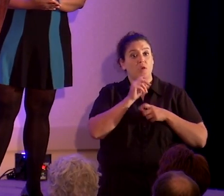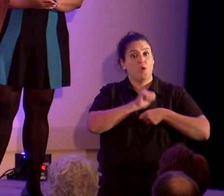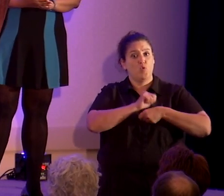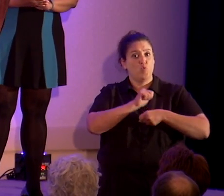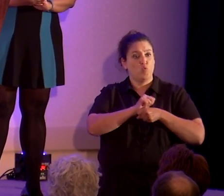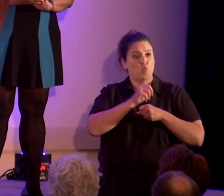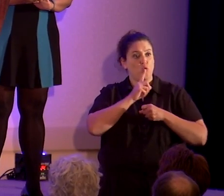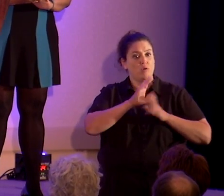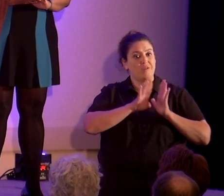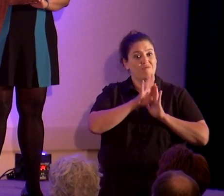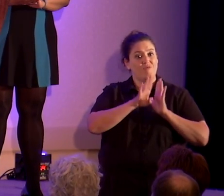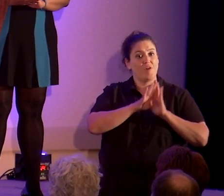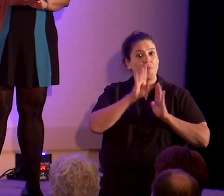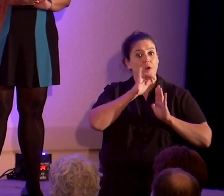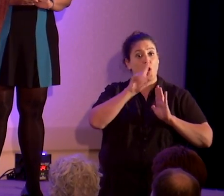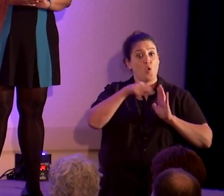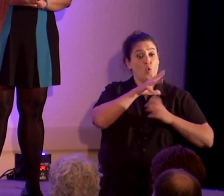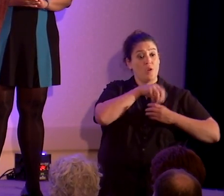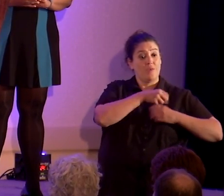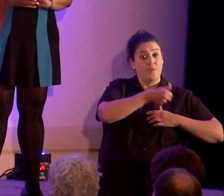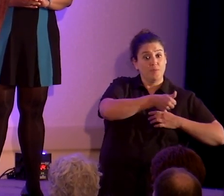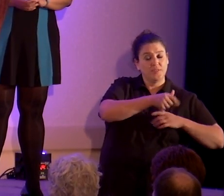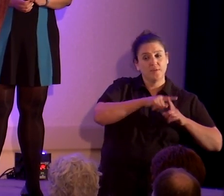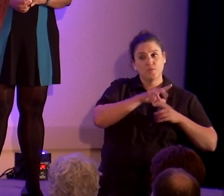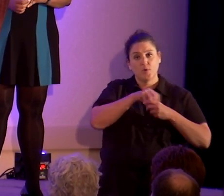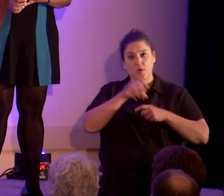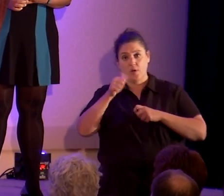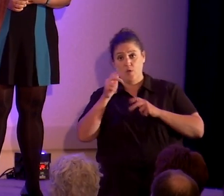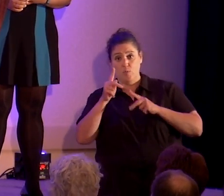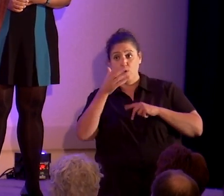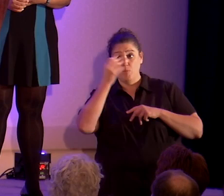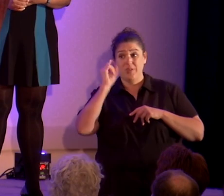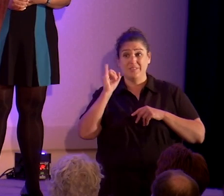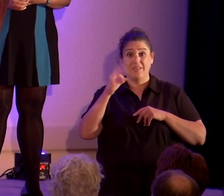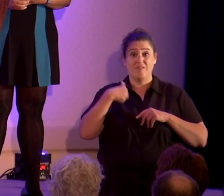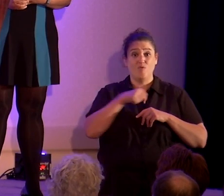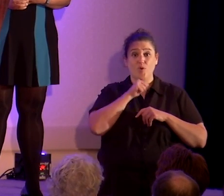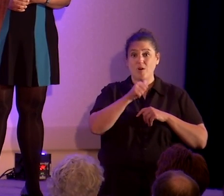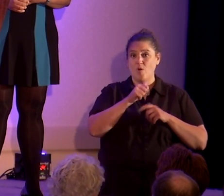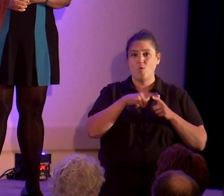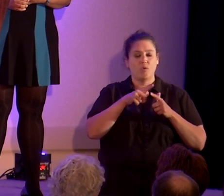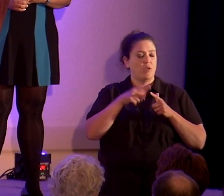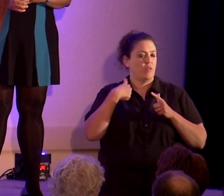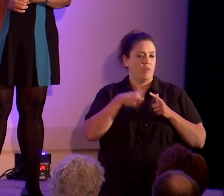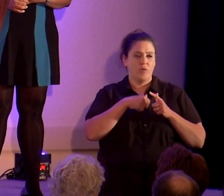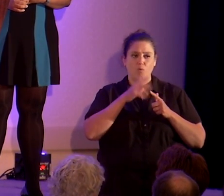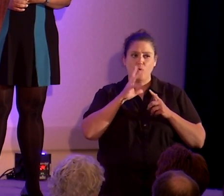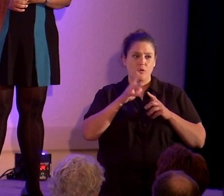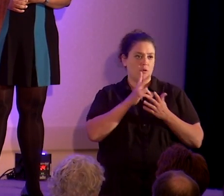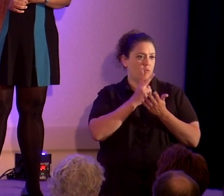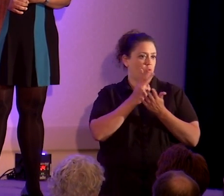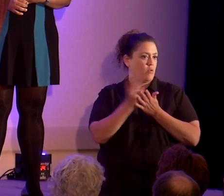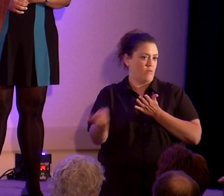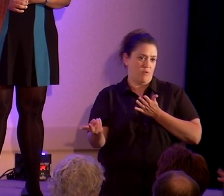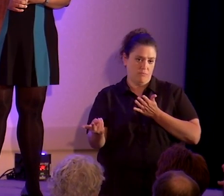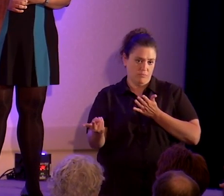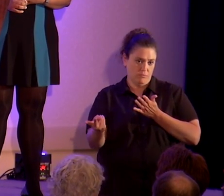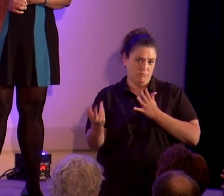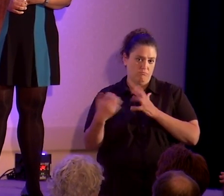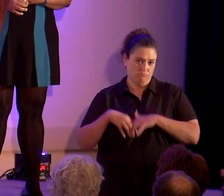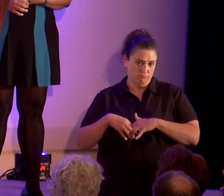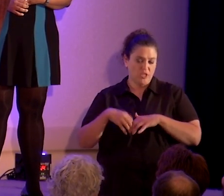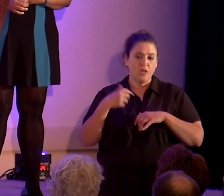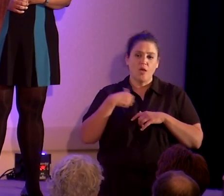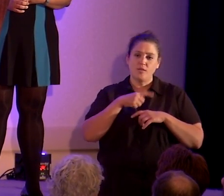just in themselves but in others, because if we don't, then we are doomed. It's a very simple equation, and we have to solve